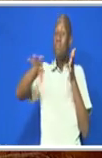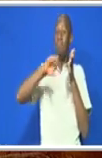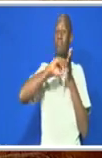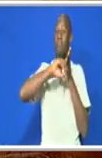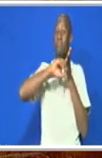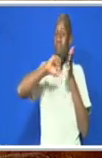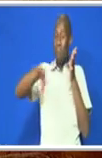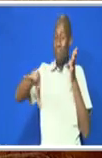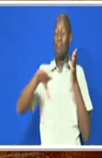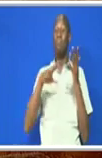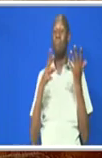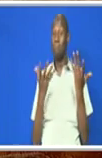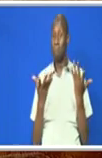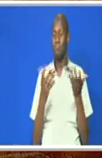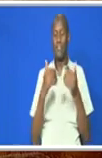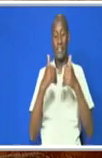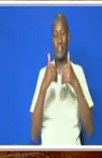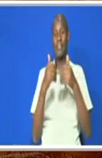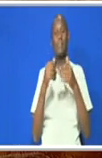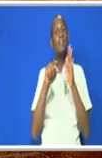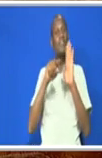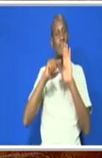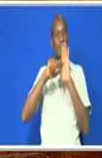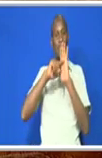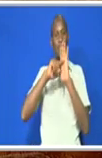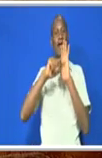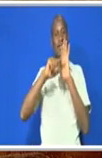I am subtracting.